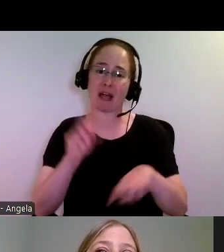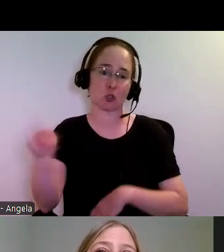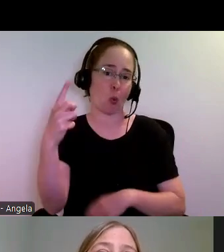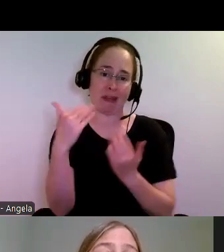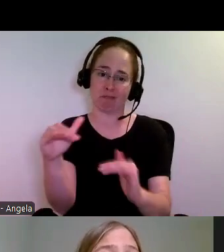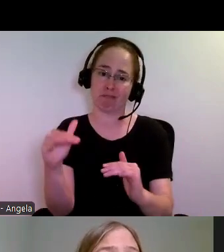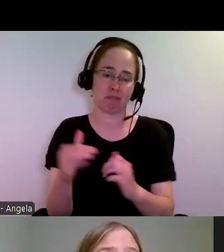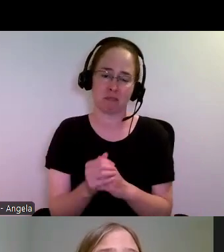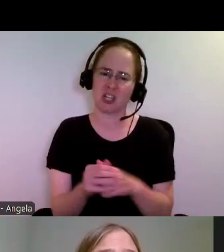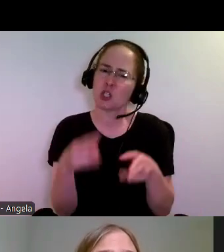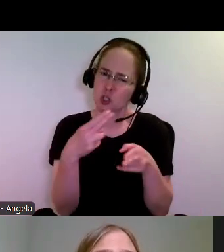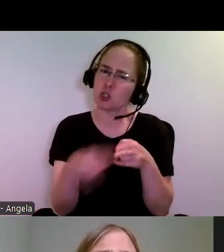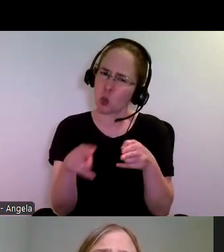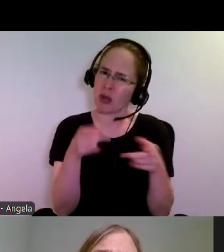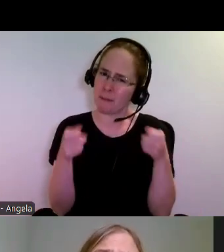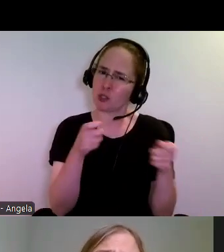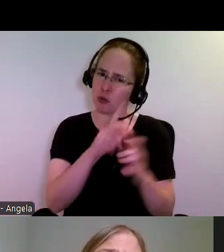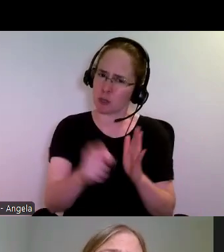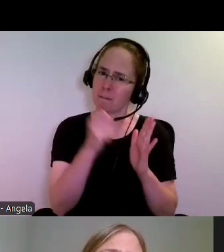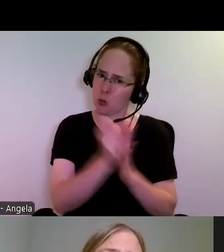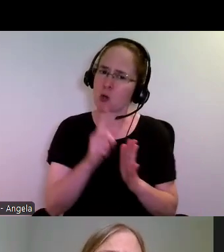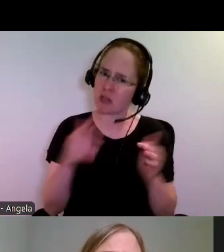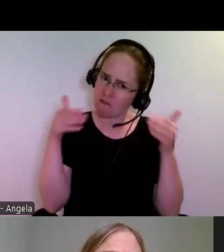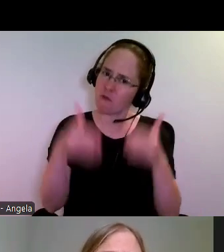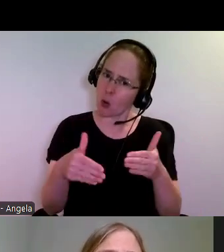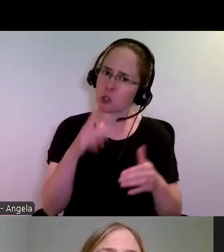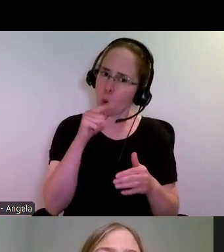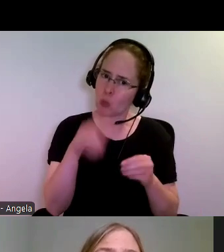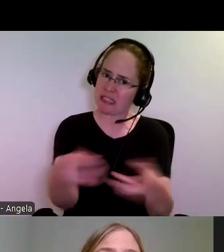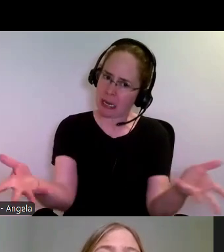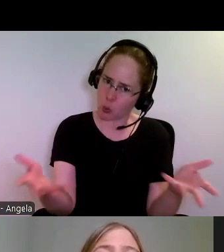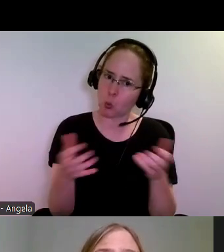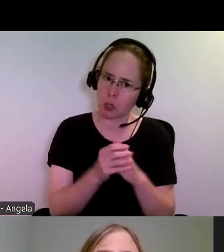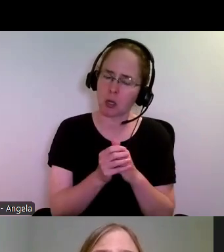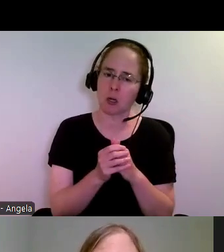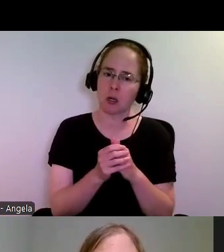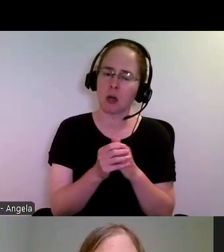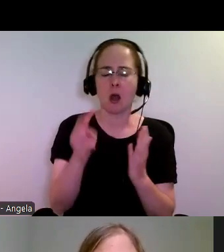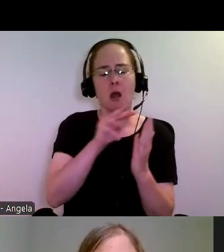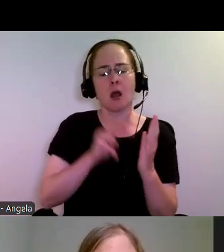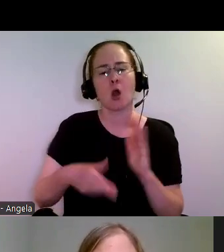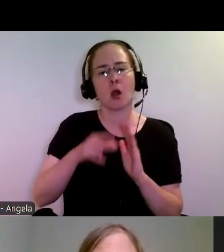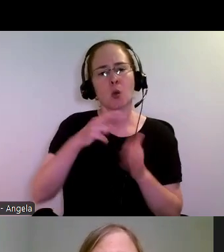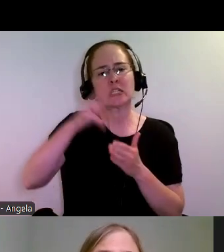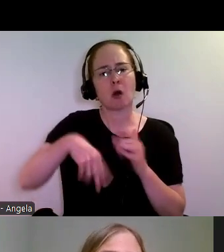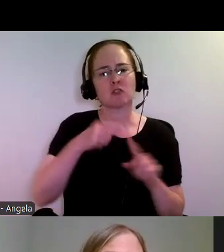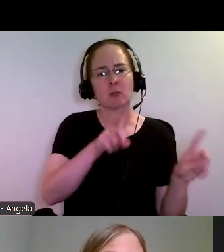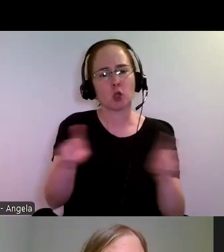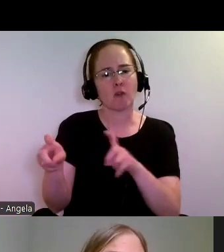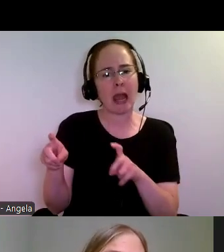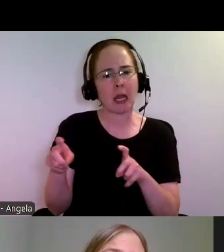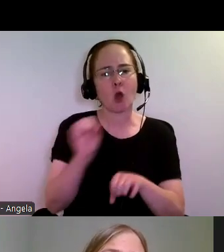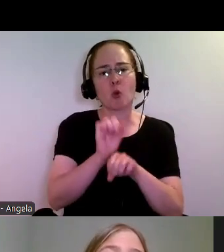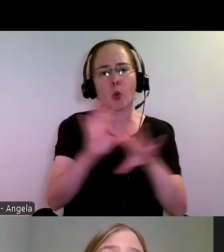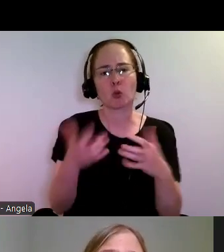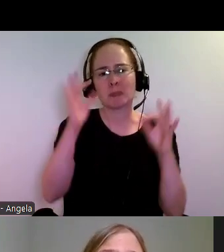shorter administration period. It was really focused in terms of who it was sent to. And in reviewing the results from that survey, that work group